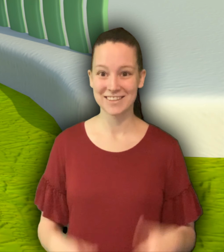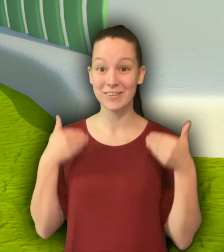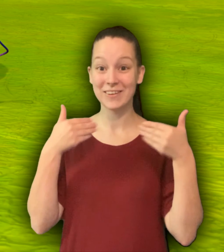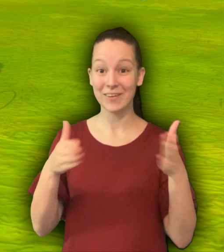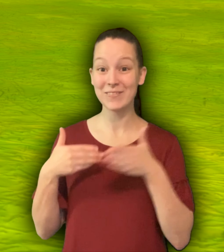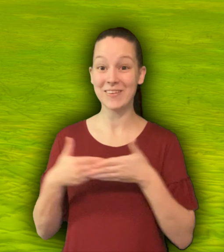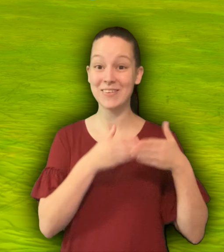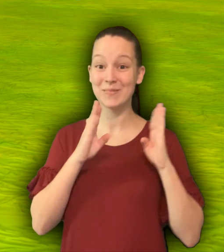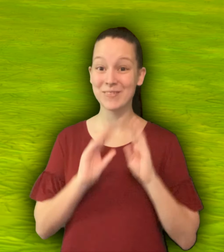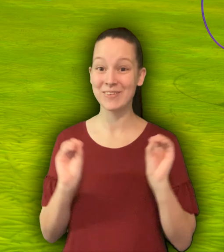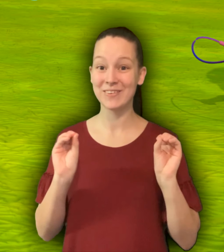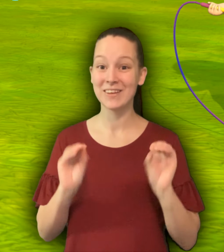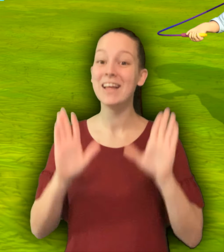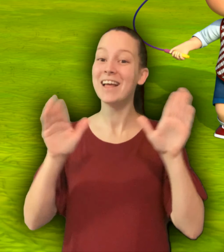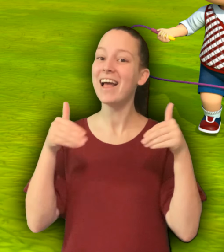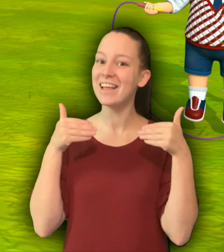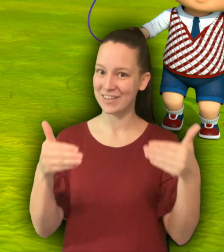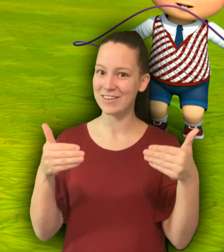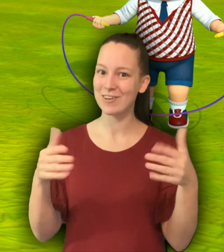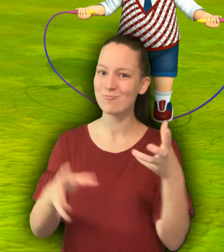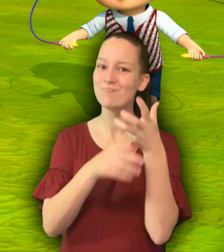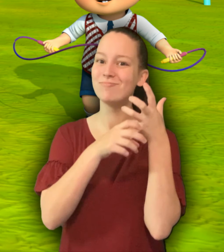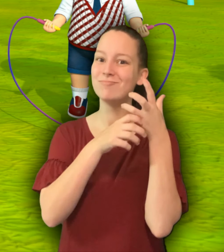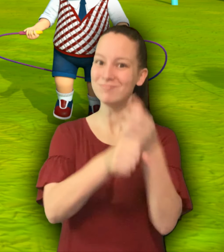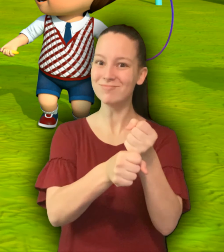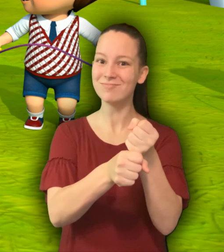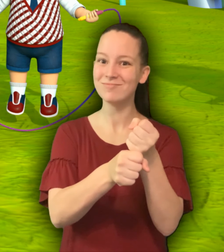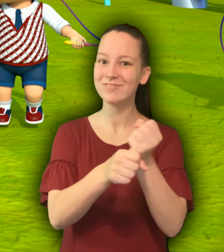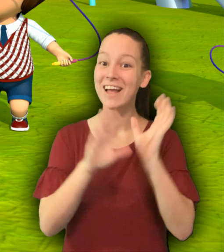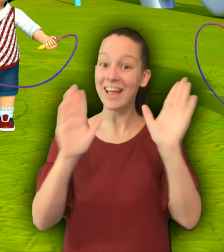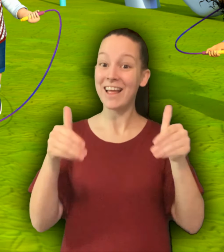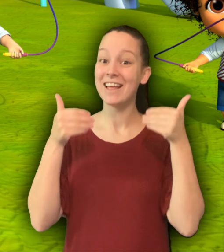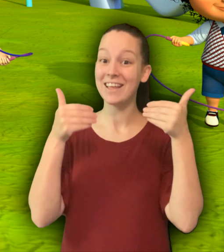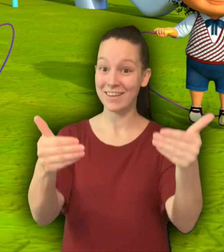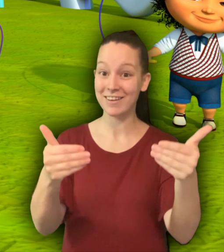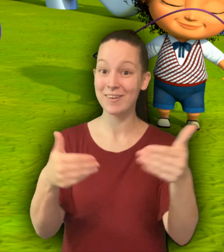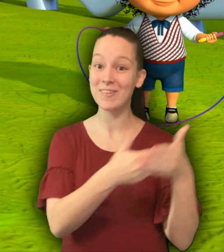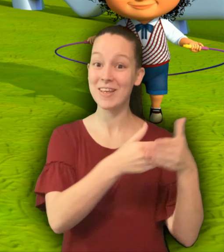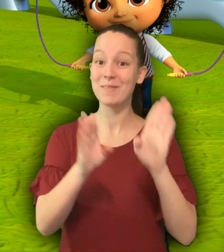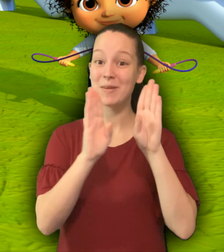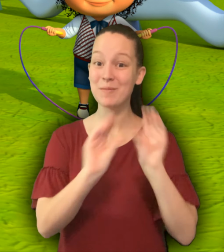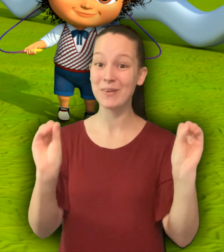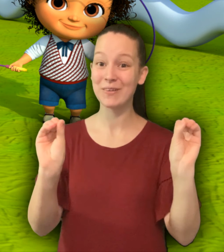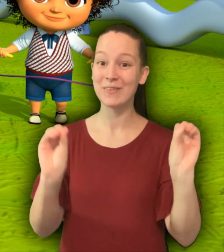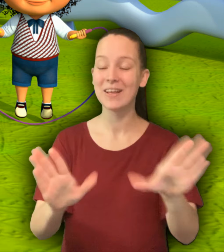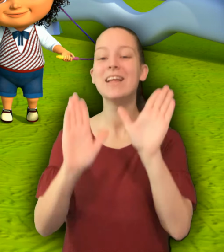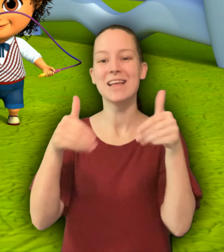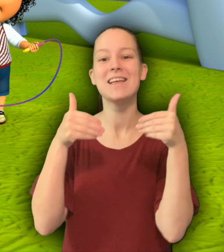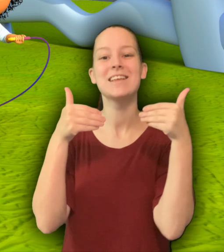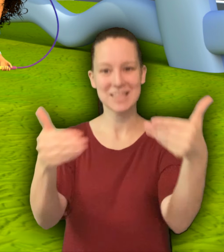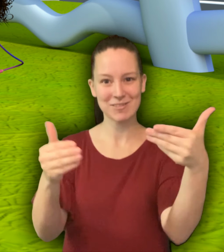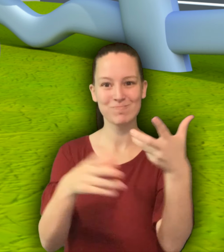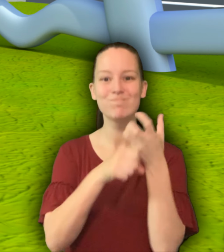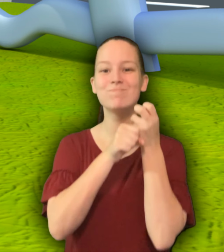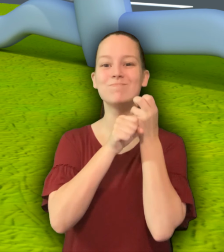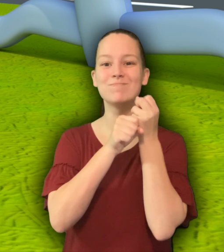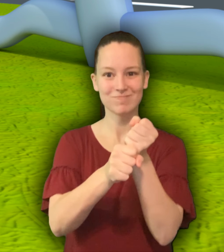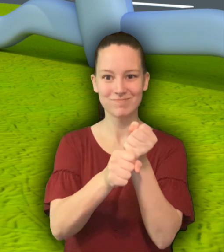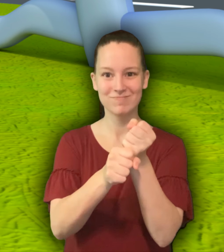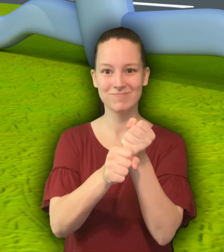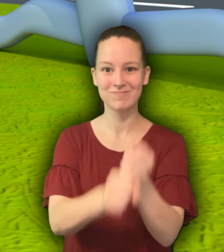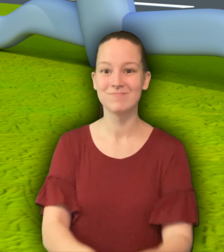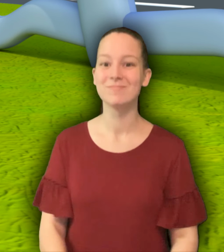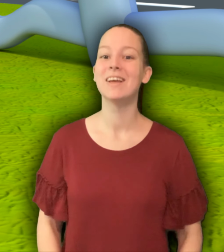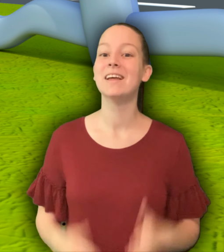Here we go, Baby Boo Here we go, hold on tight Here we go, Baby Boo Here we go,